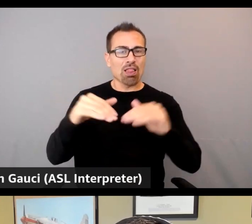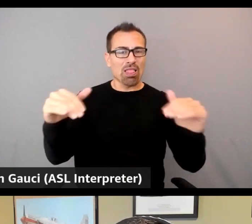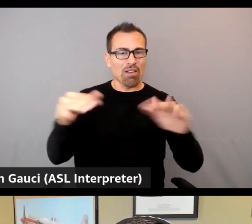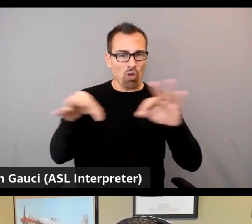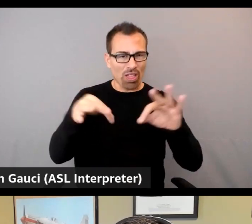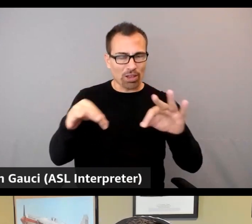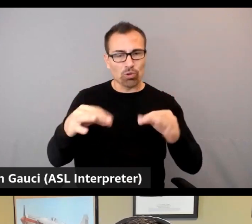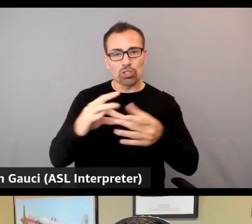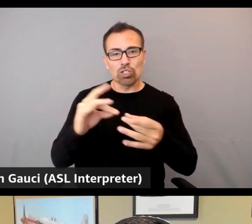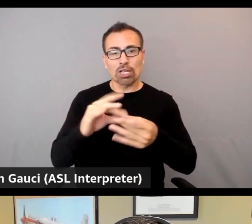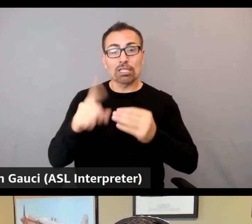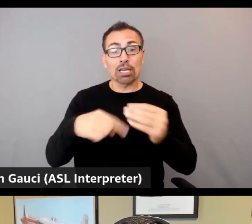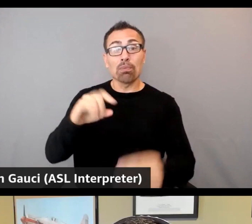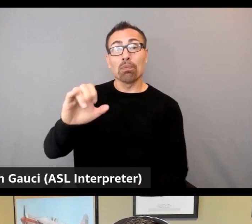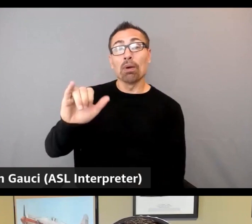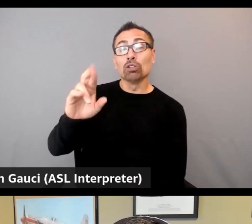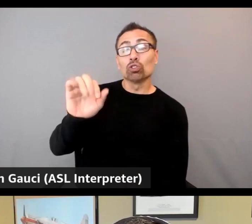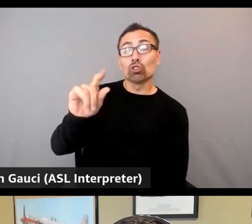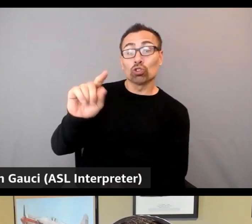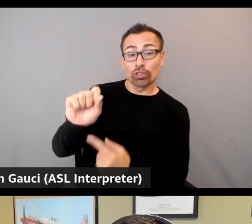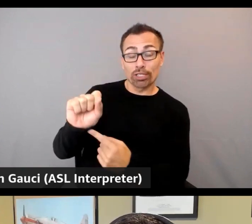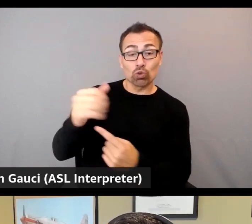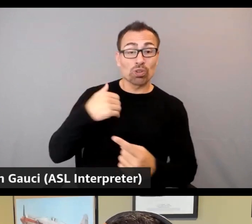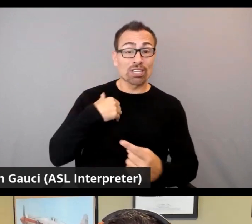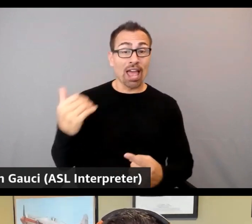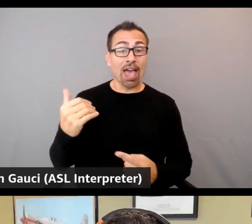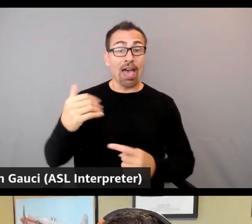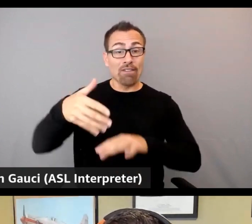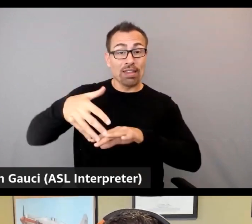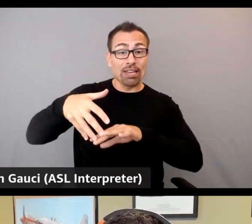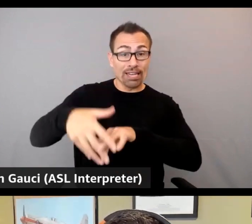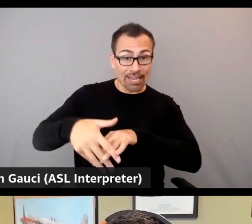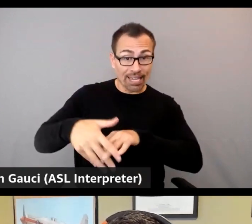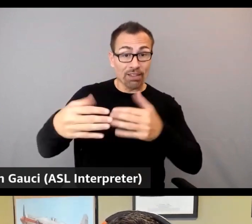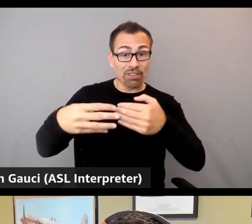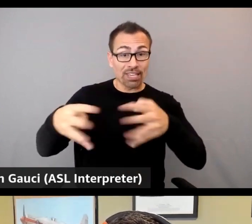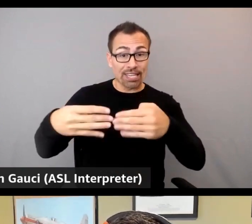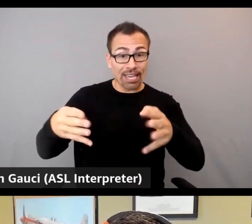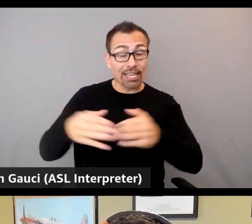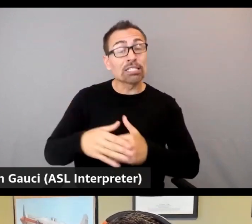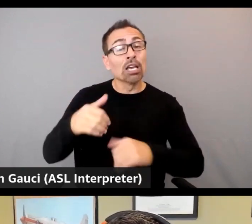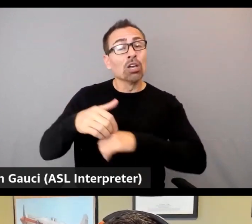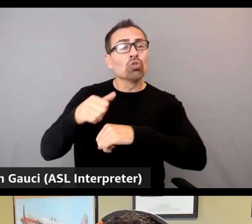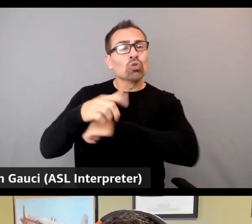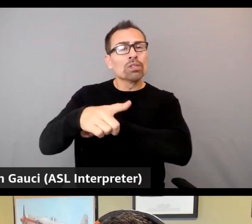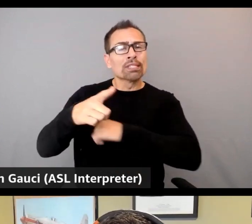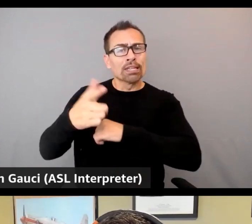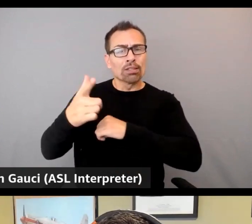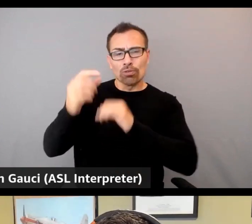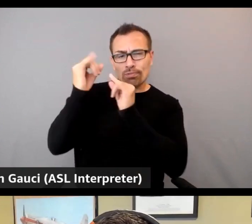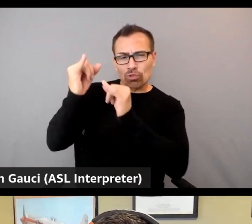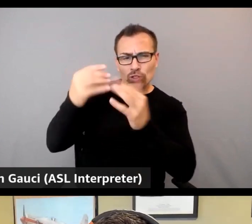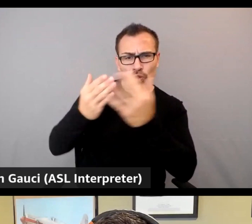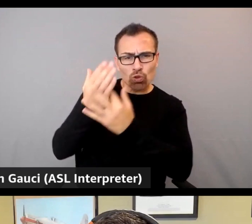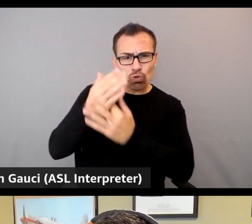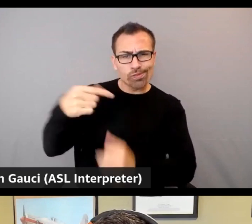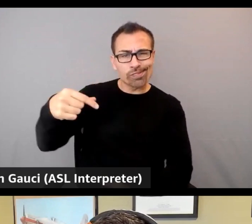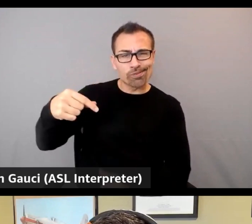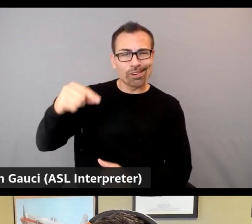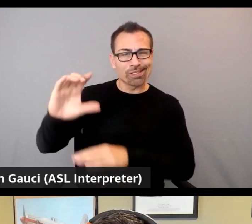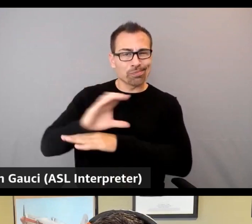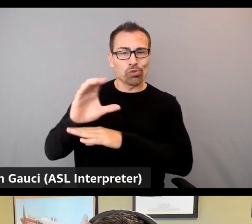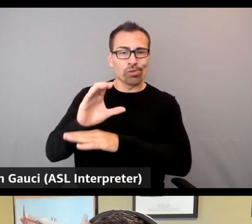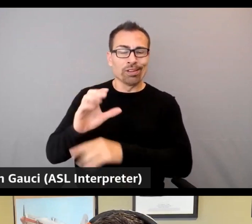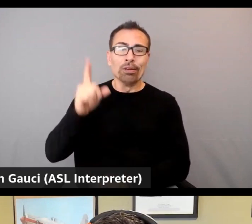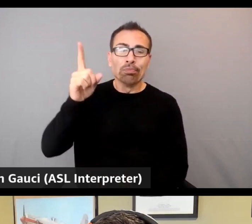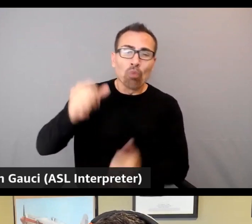which are composed of native gates. And you send those instructions to your quantum computer that is typically on cloud, like nobody has a quantum